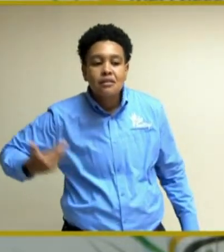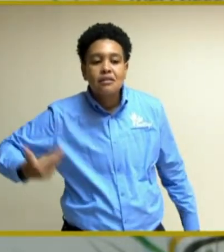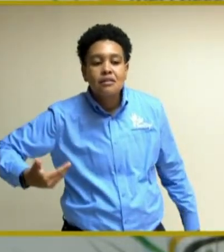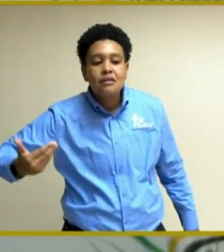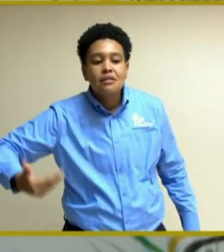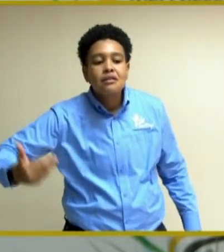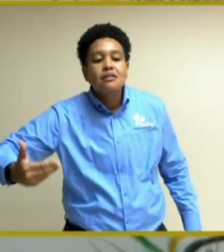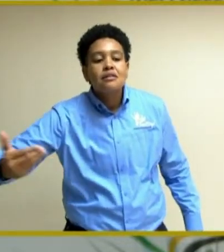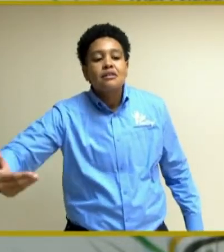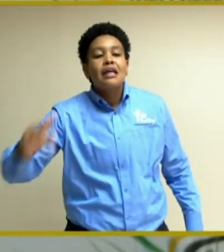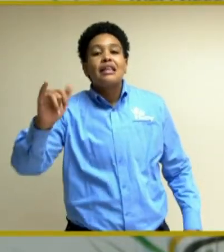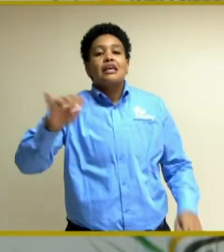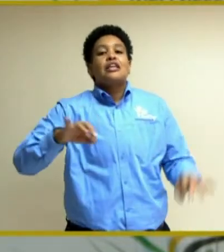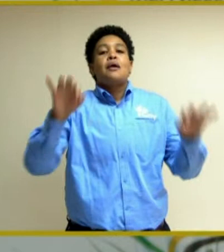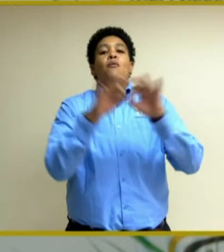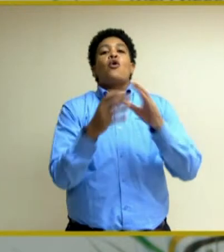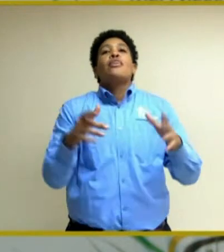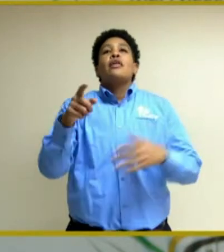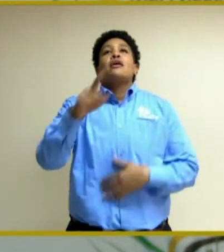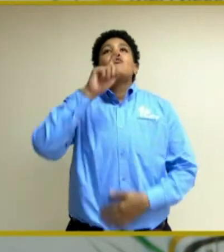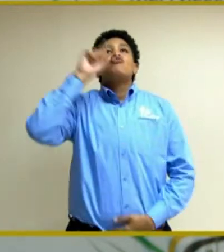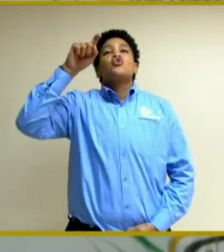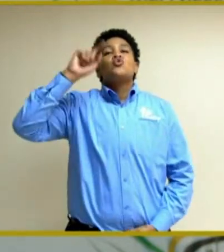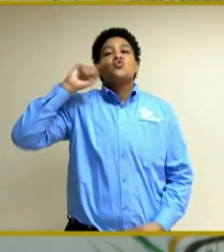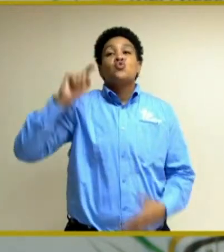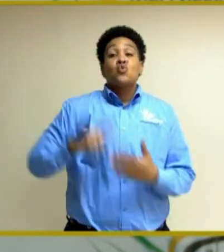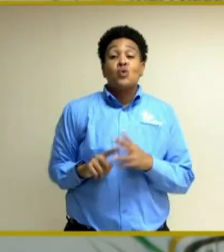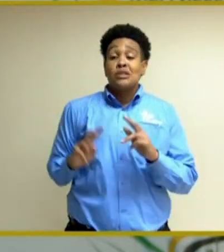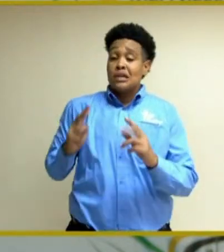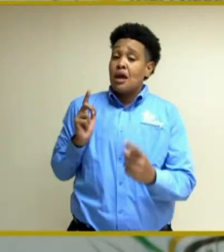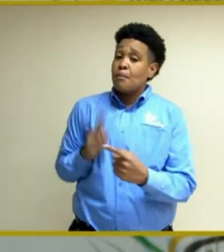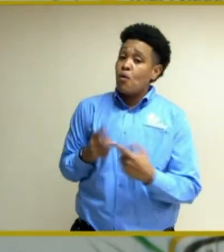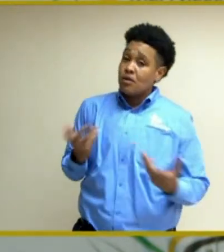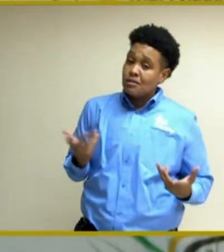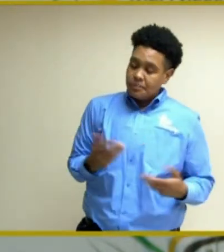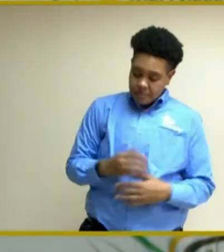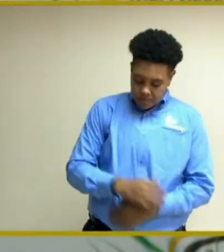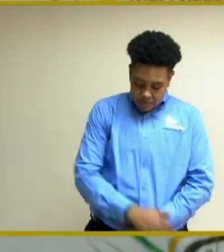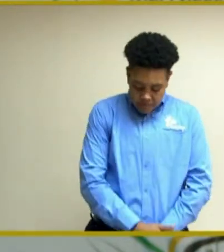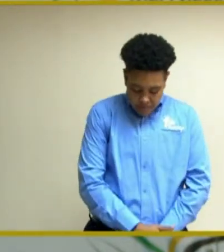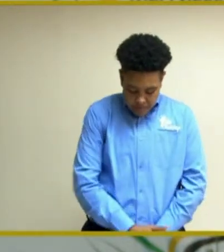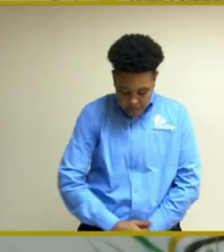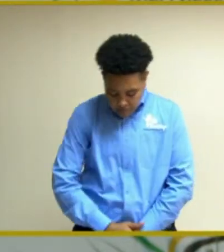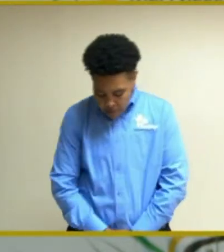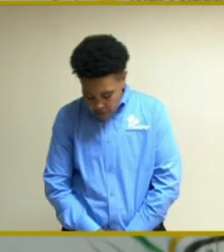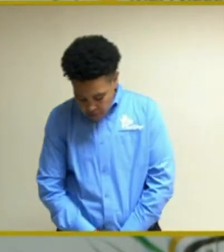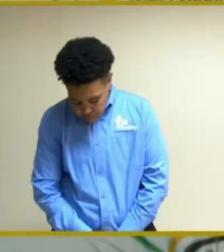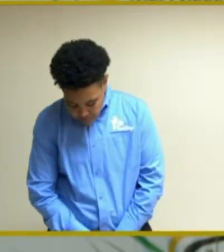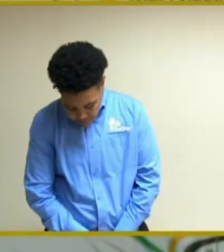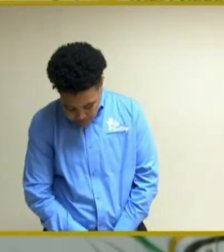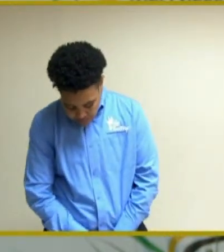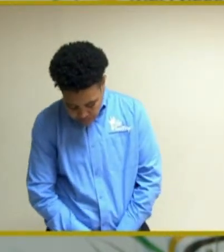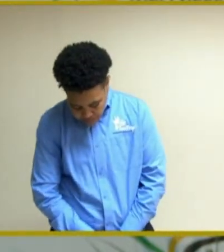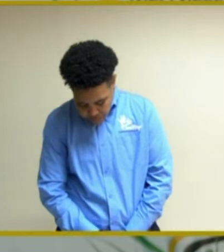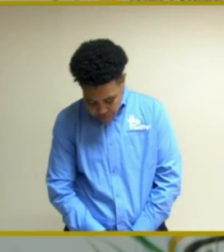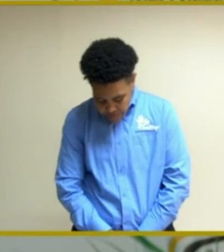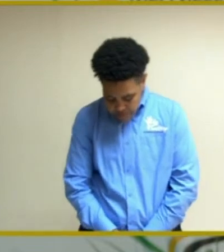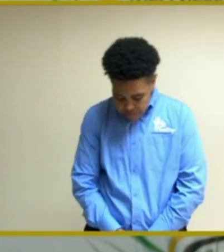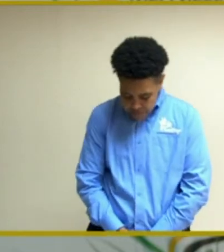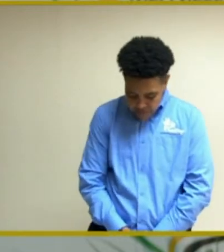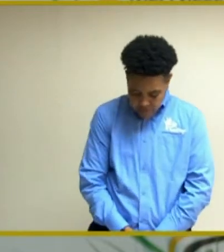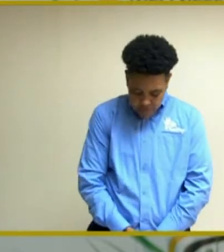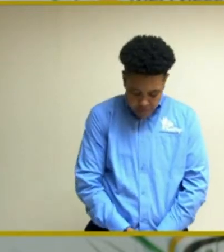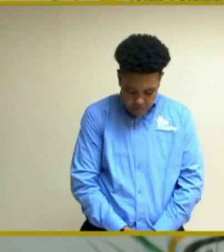important thing to note. The second point is, we want vaccines that are